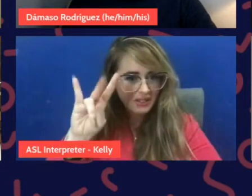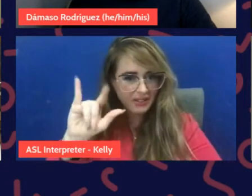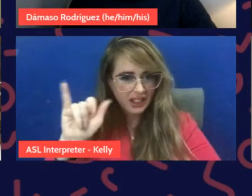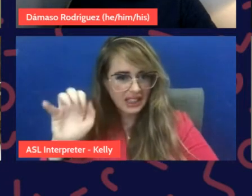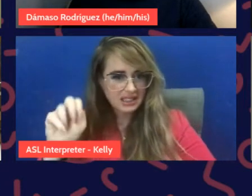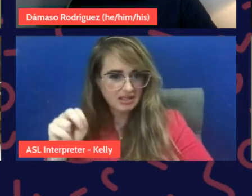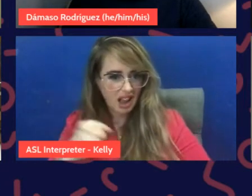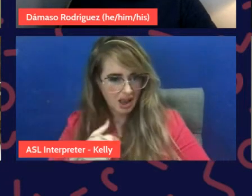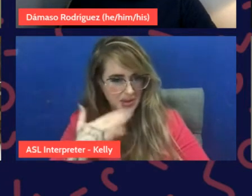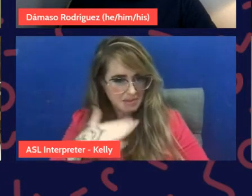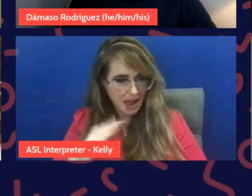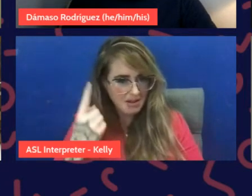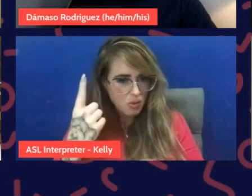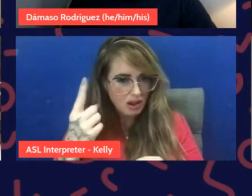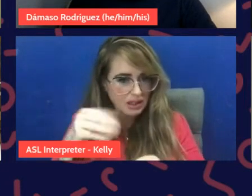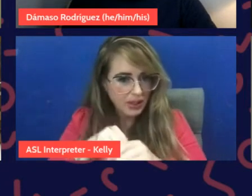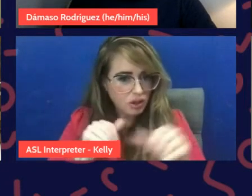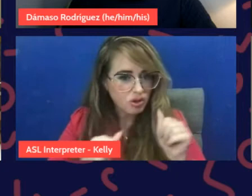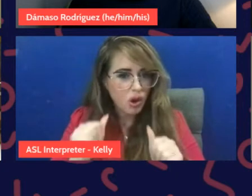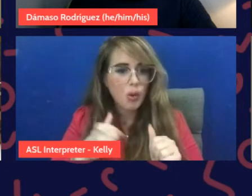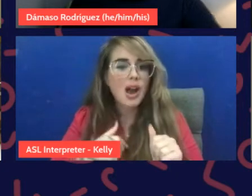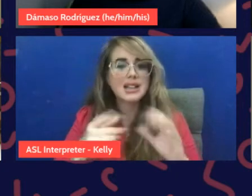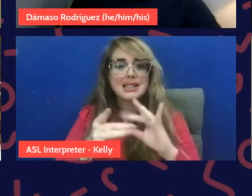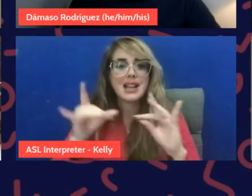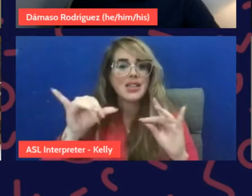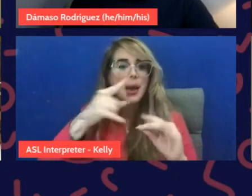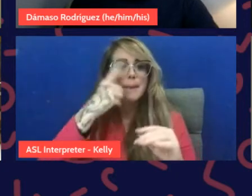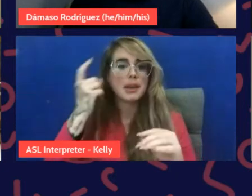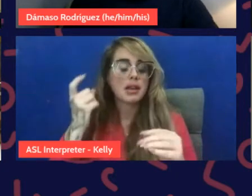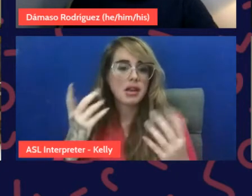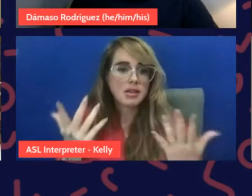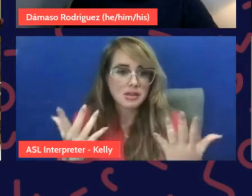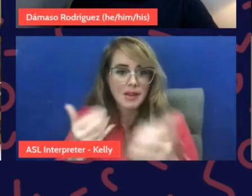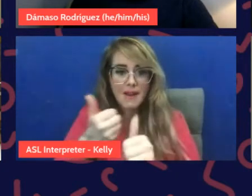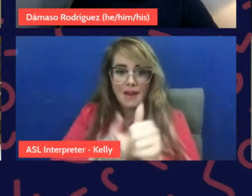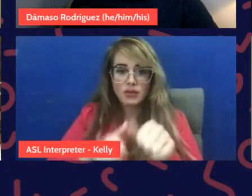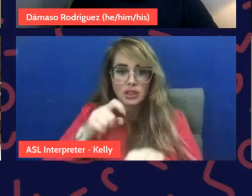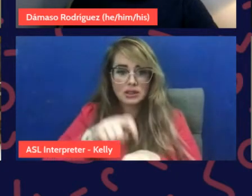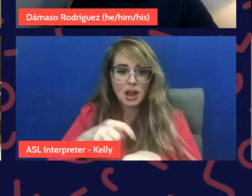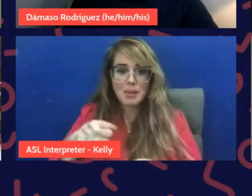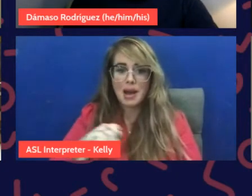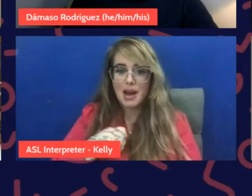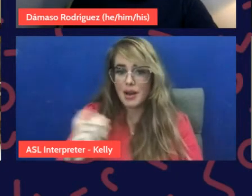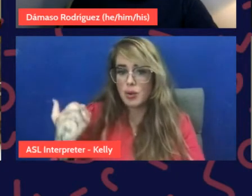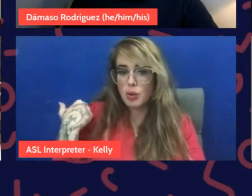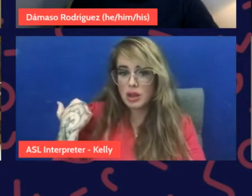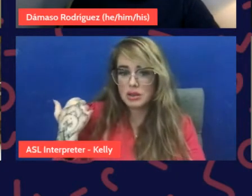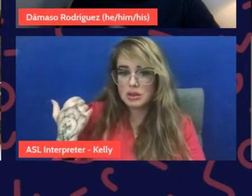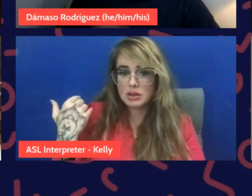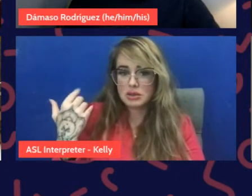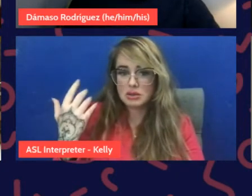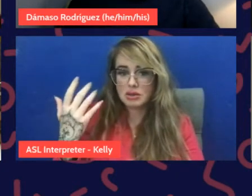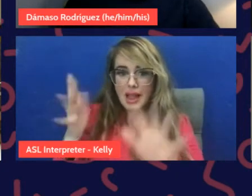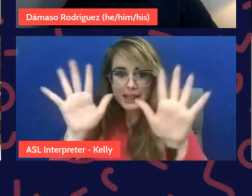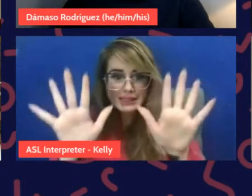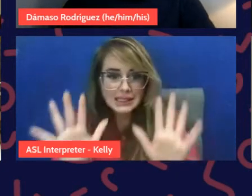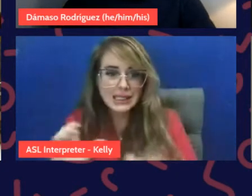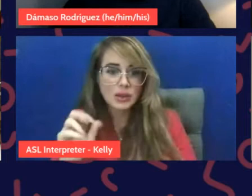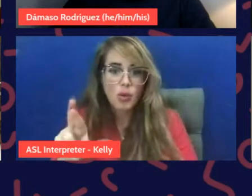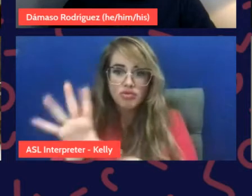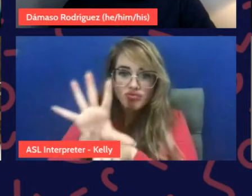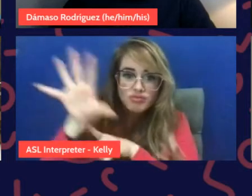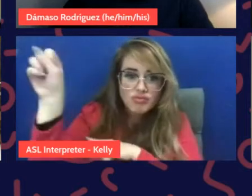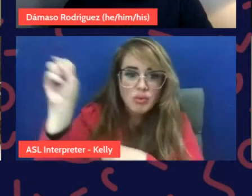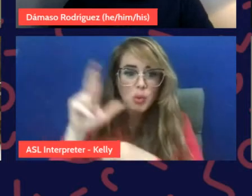am I the bad person in the show? And I say that because every time that I was excellent or excelled